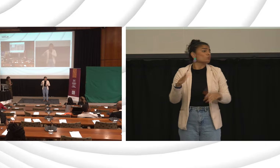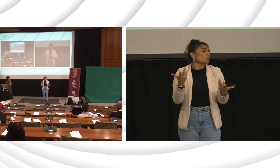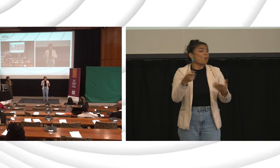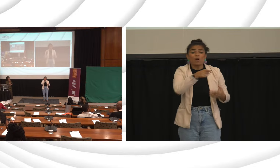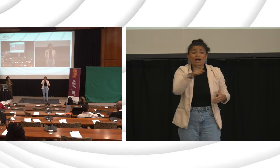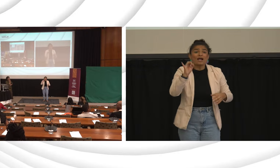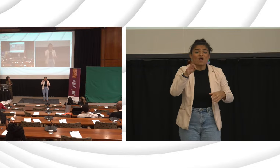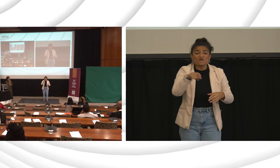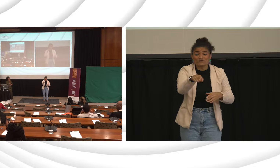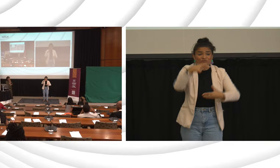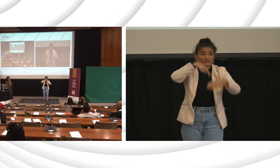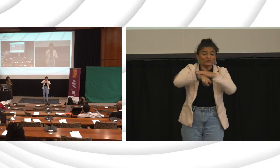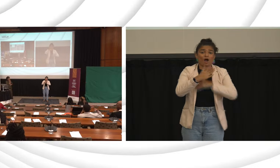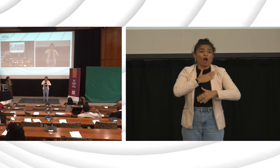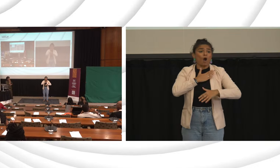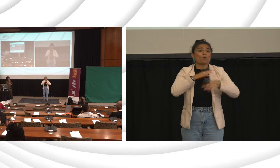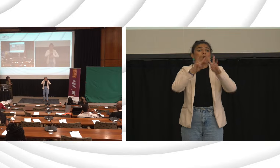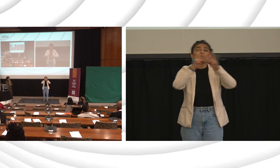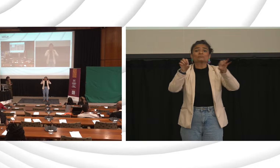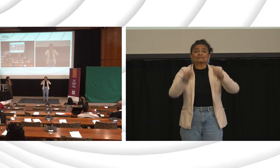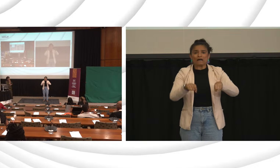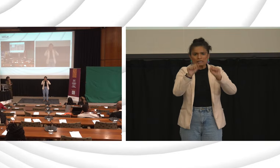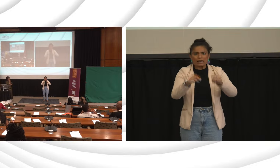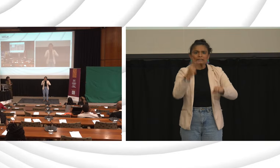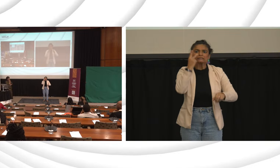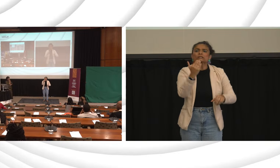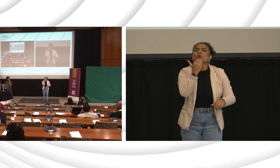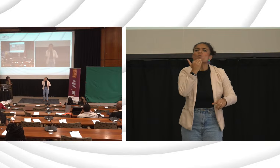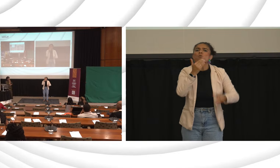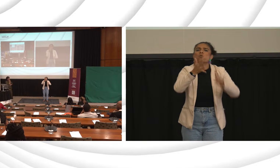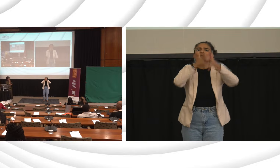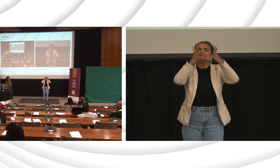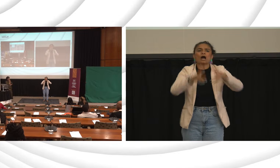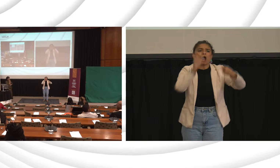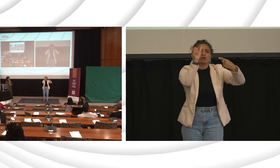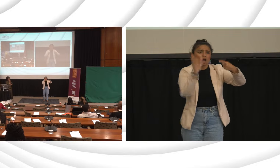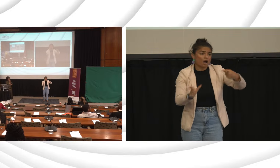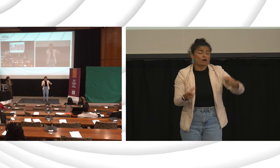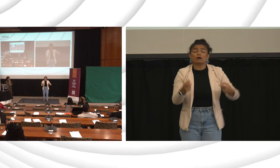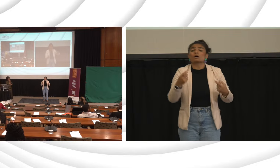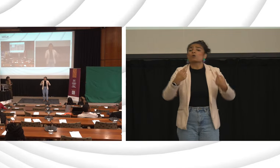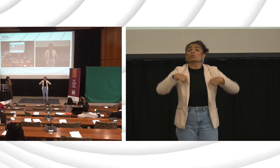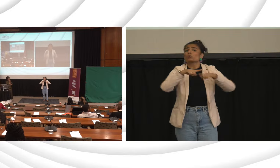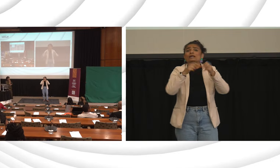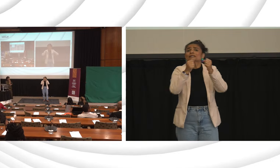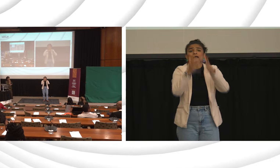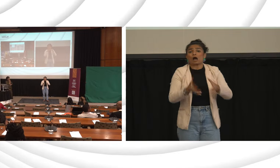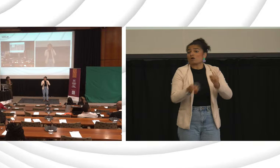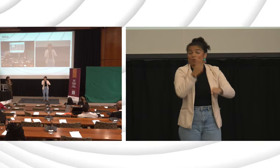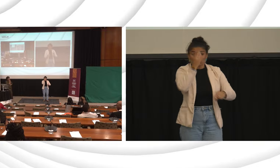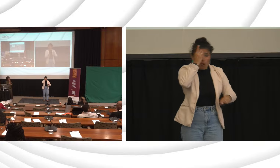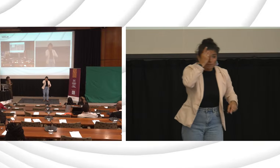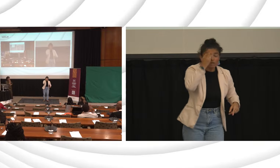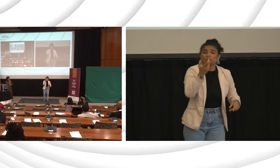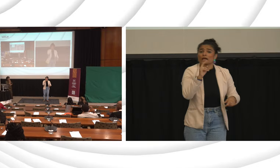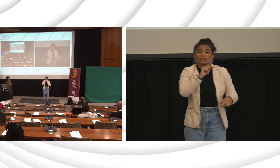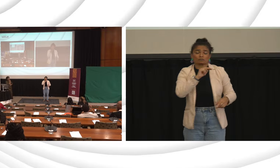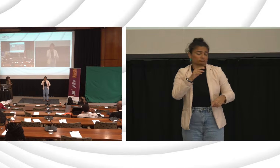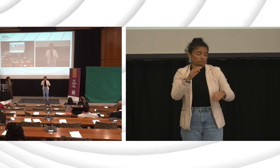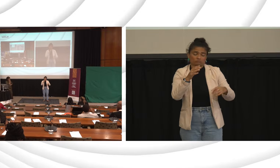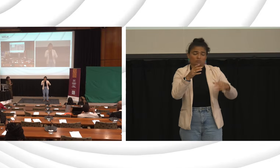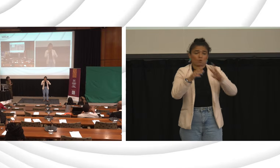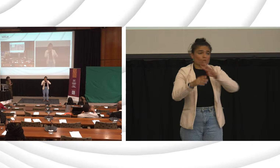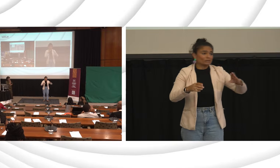schools. And so if you go into our website, you can also see the vast range of signers that we actually